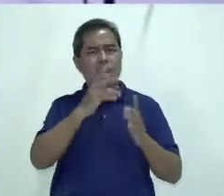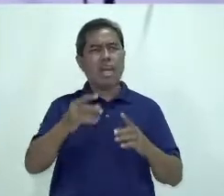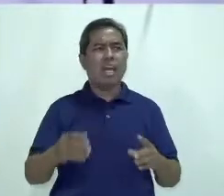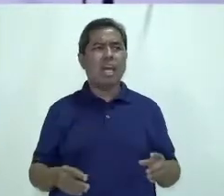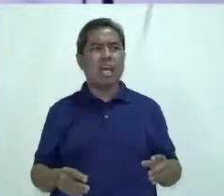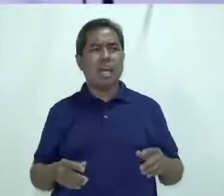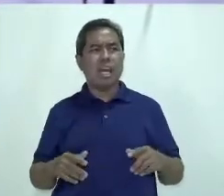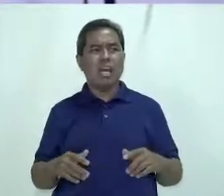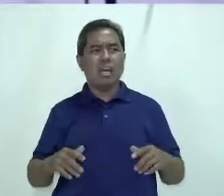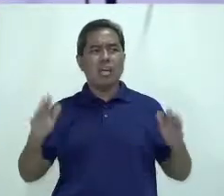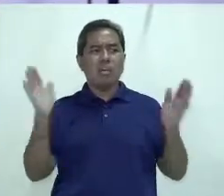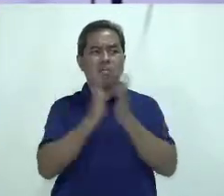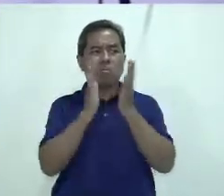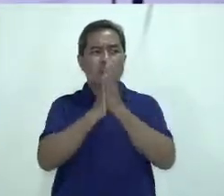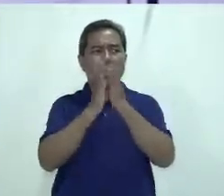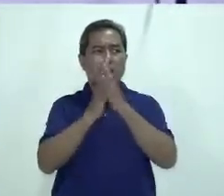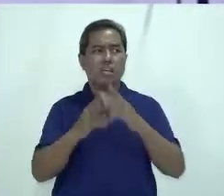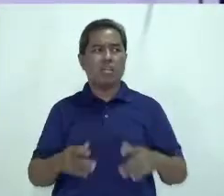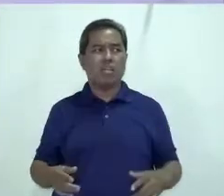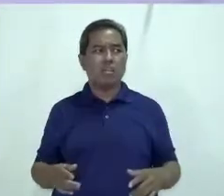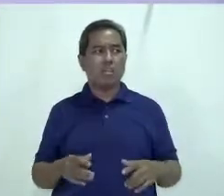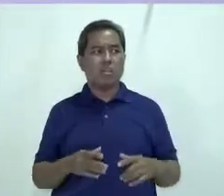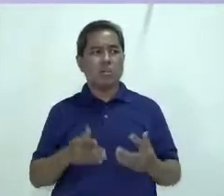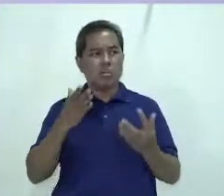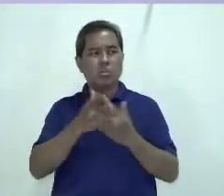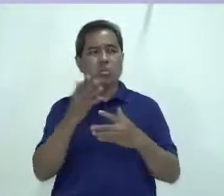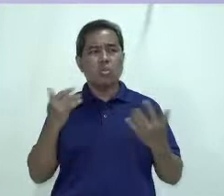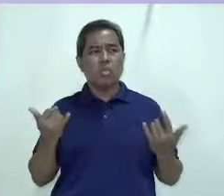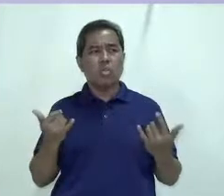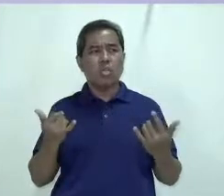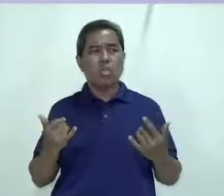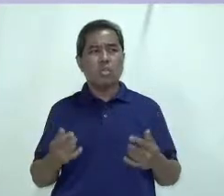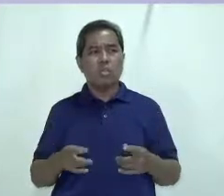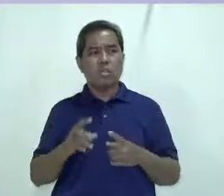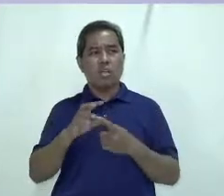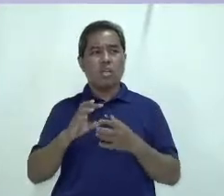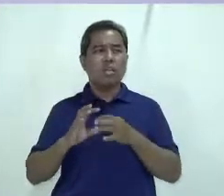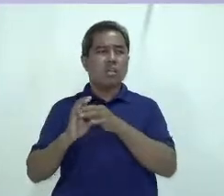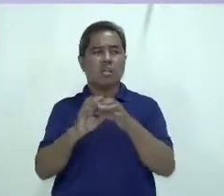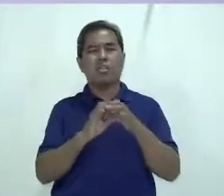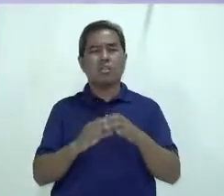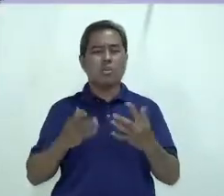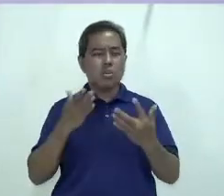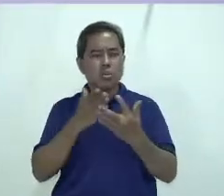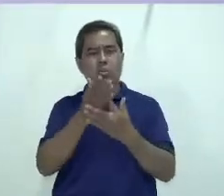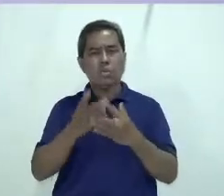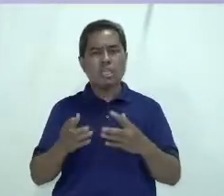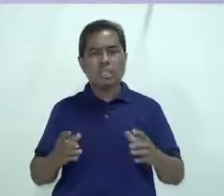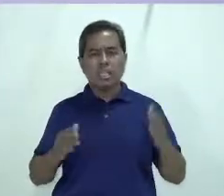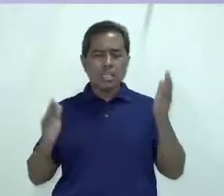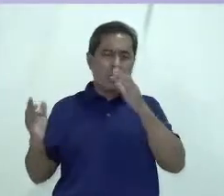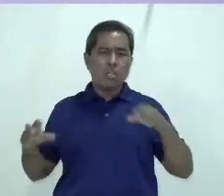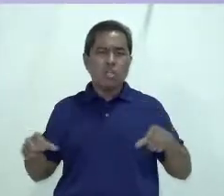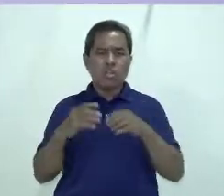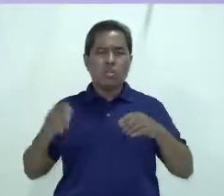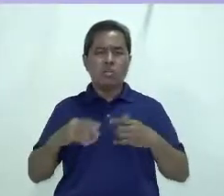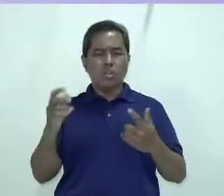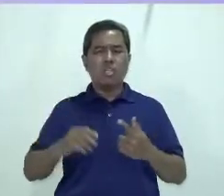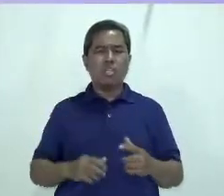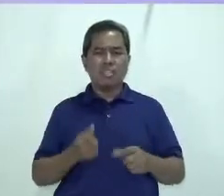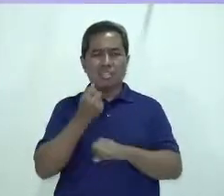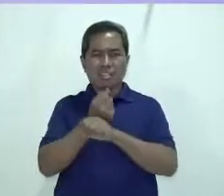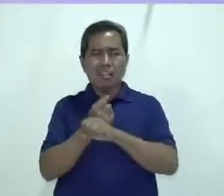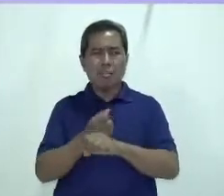that work, through that relationship, through that marriage, no, through that job, through that difficult circumstance.